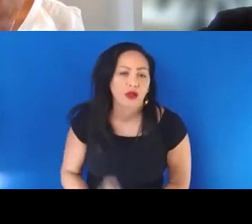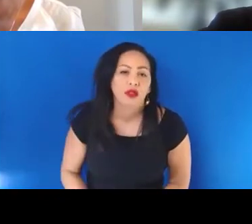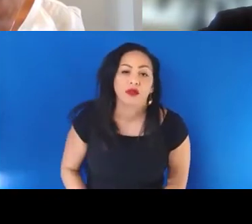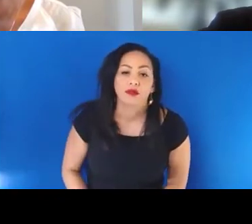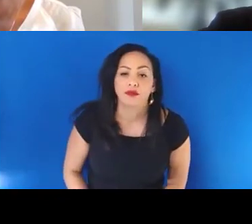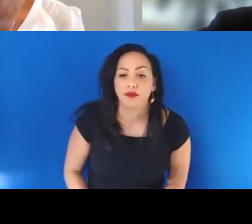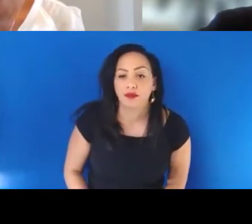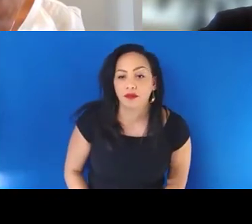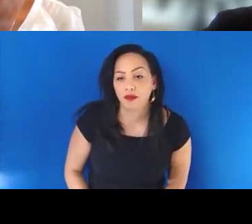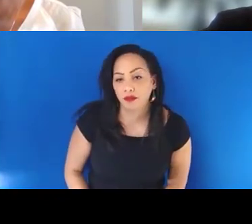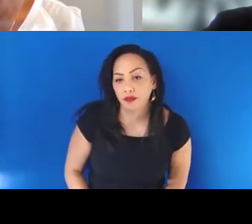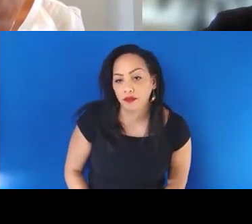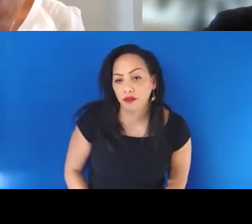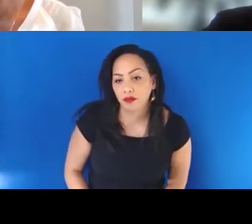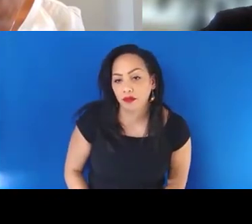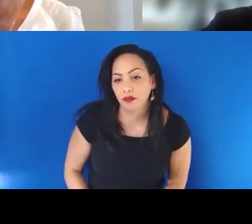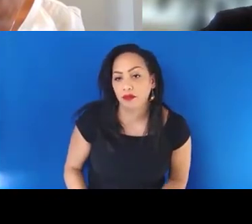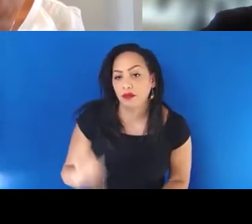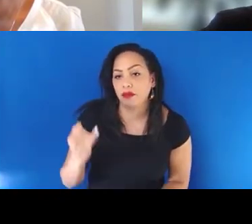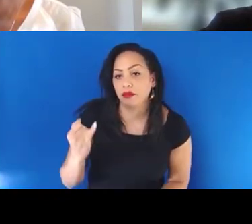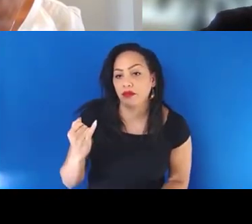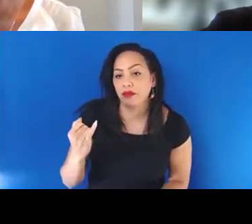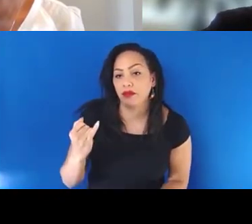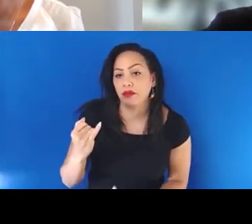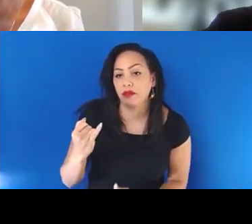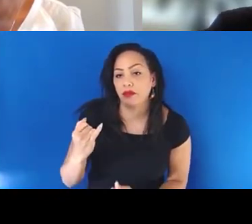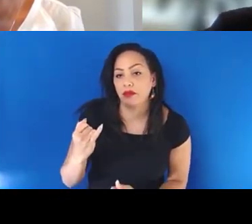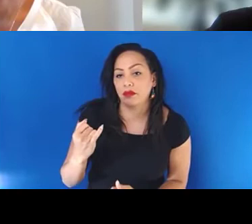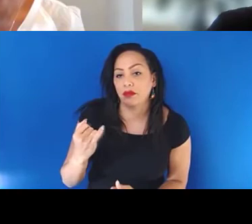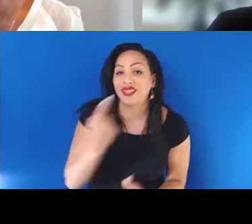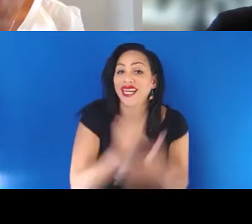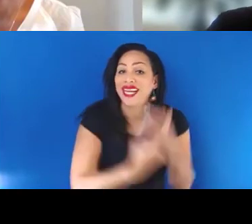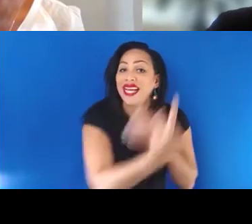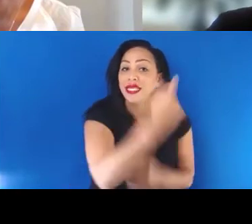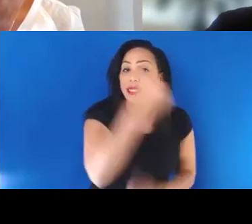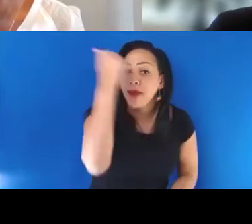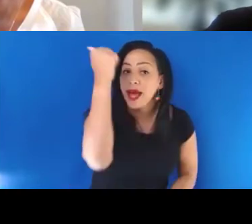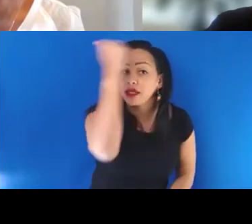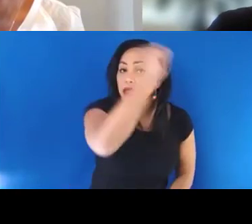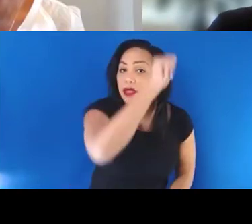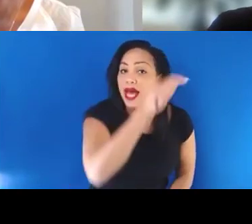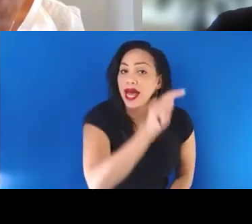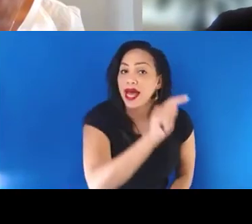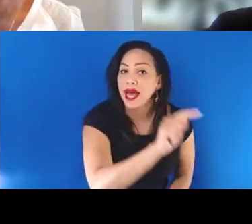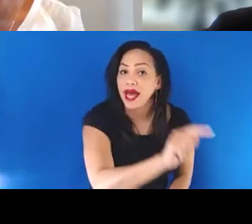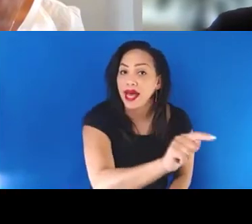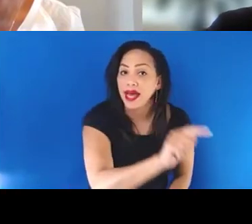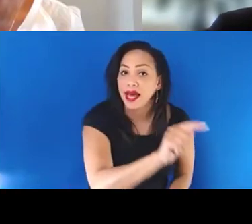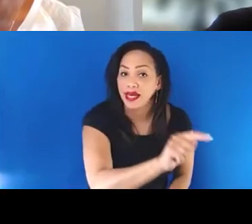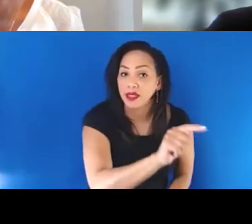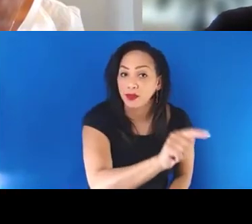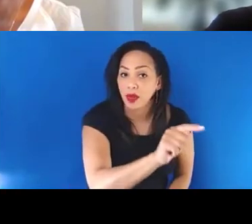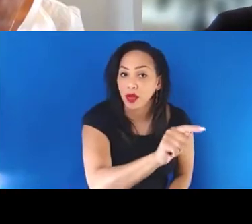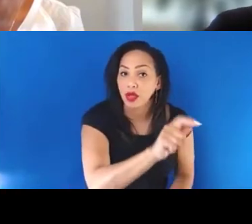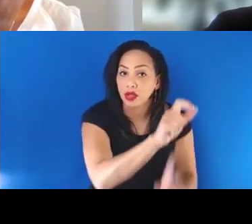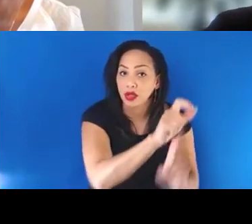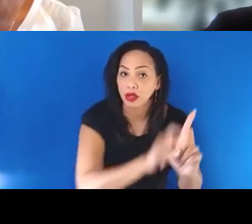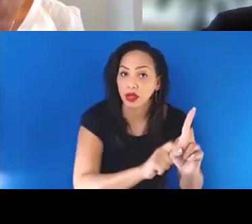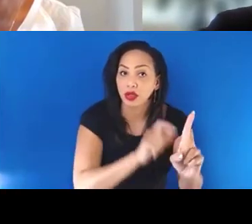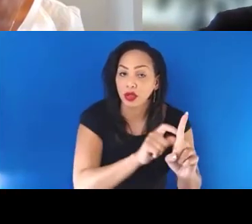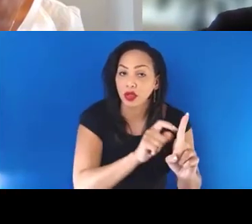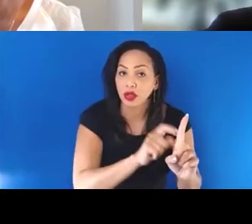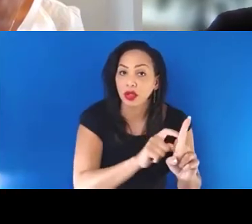We had a last report by an independent expert, in fact, her name is Special Rapporteur on Contemporary Forms